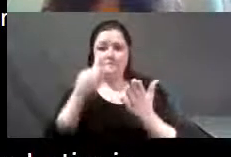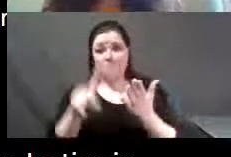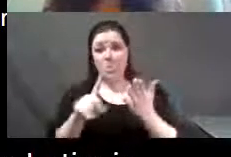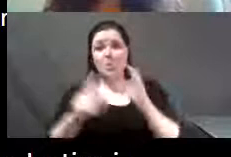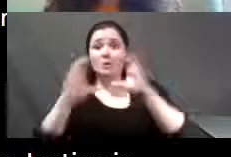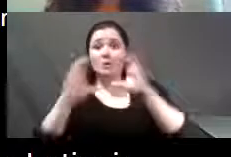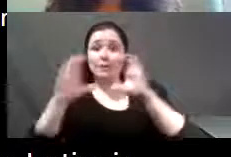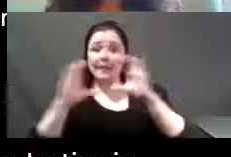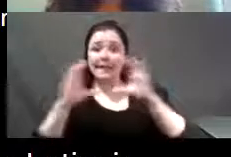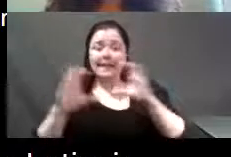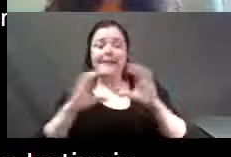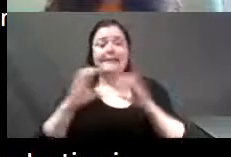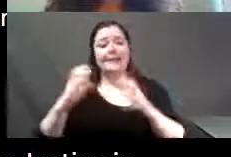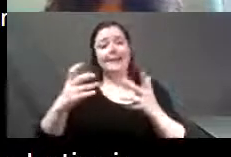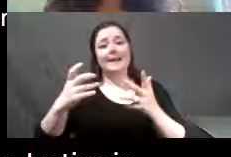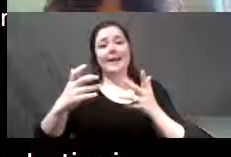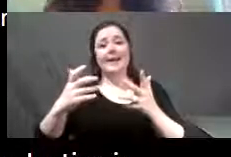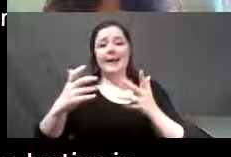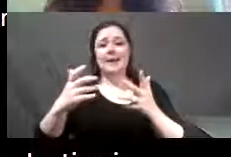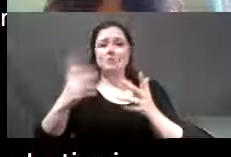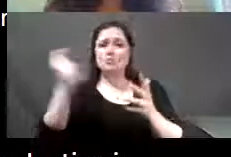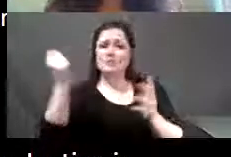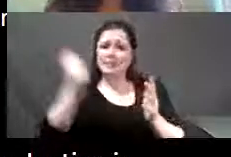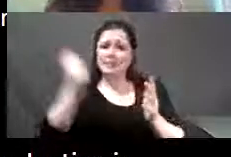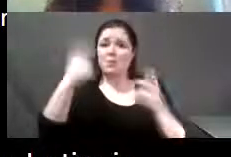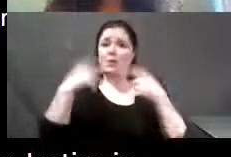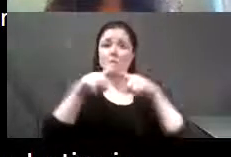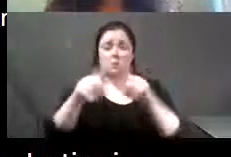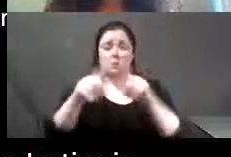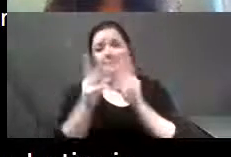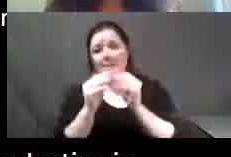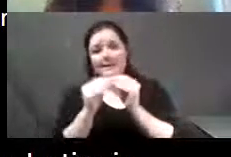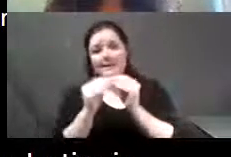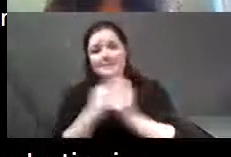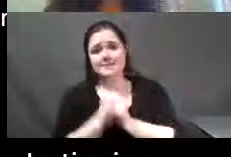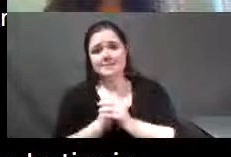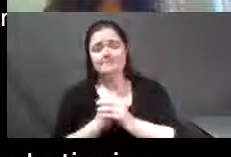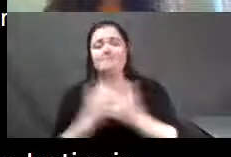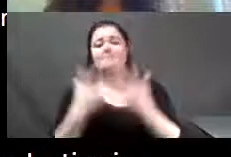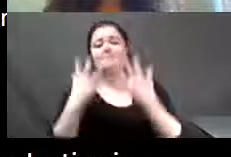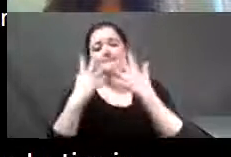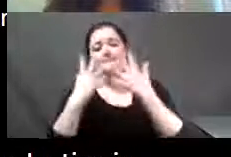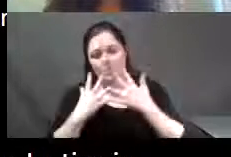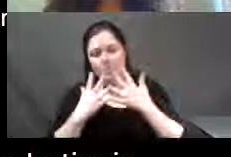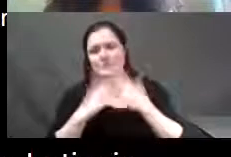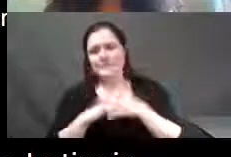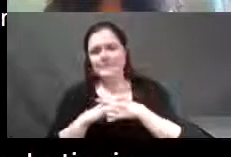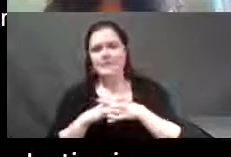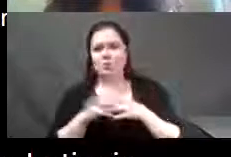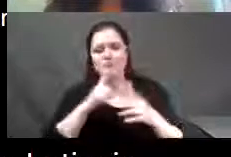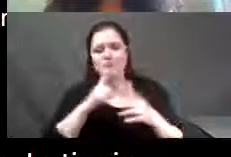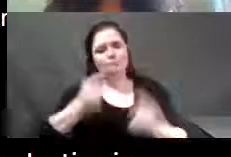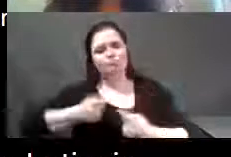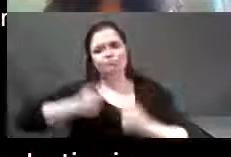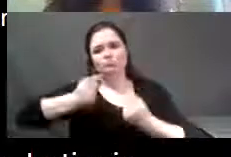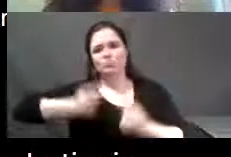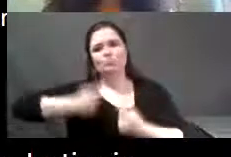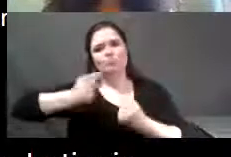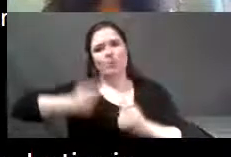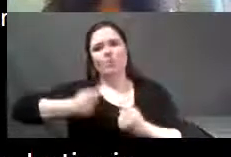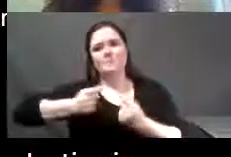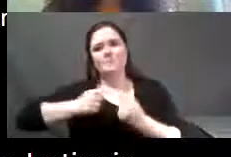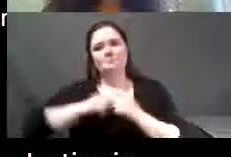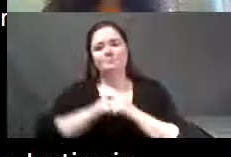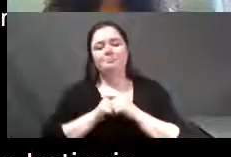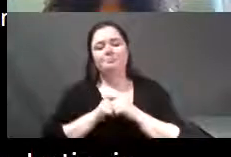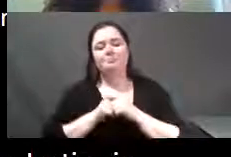communicate and give public testimony during meetings. And unfortunately, it's been a difficult struggle.